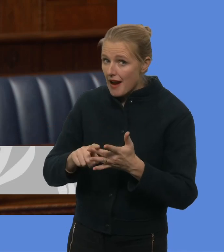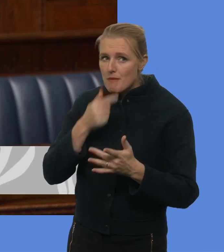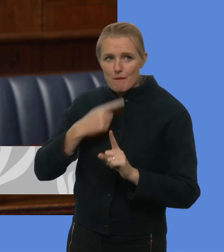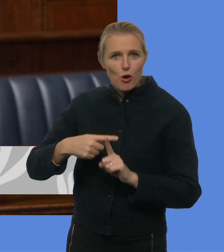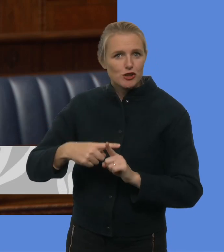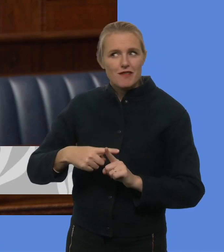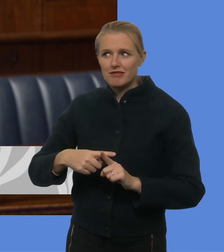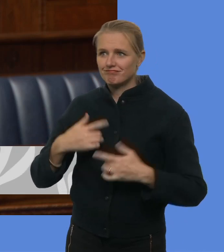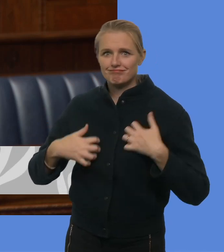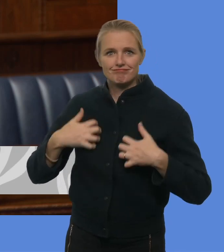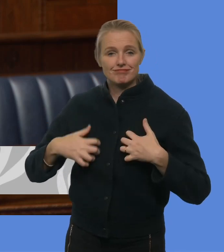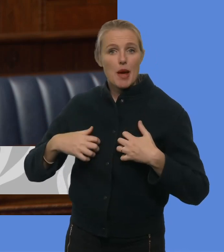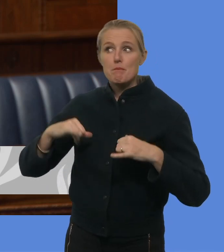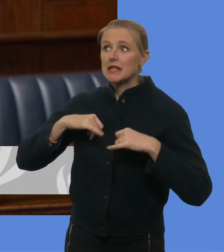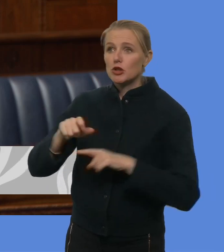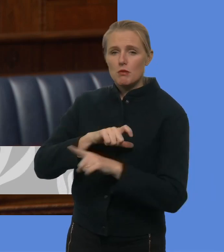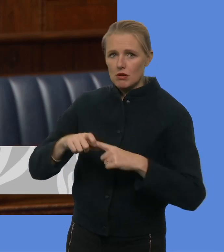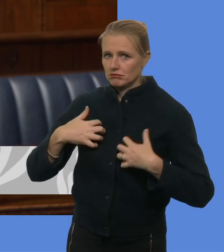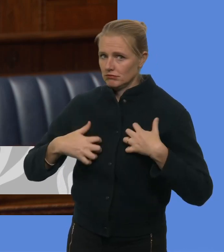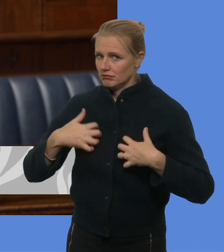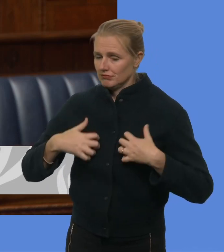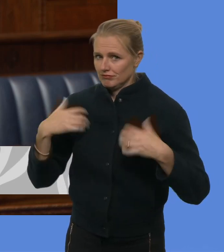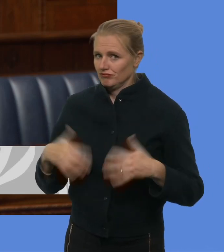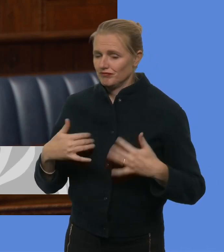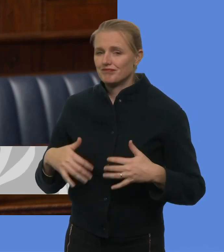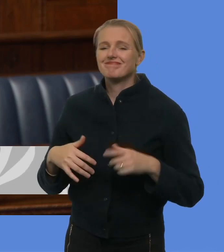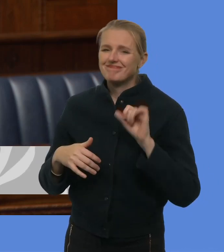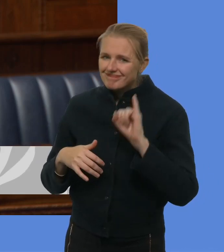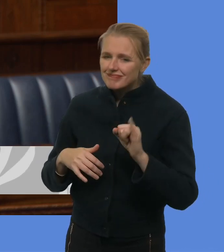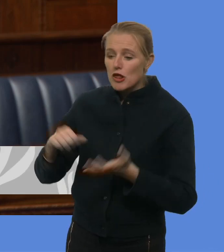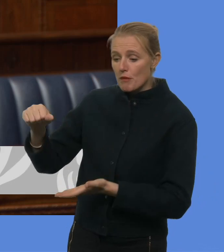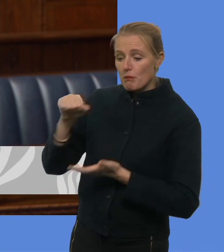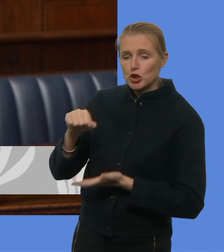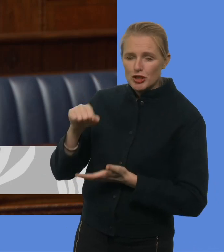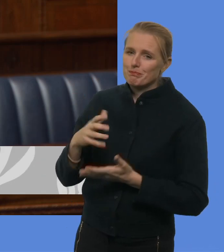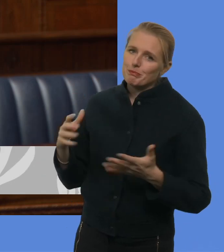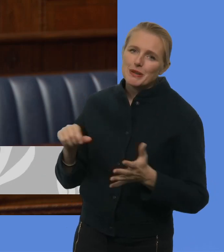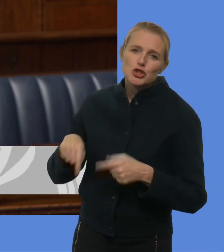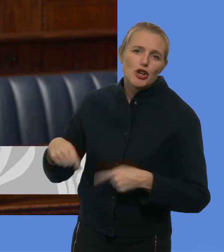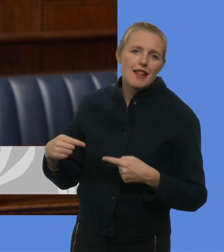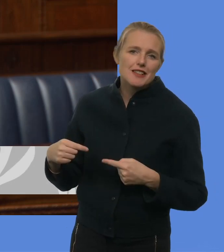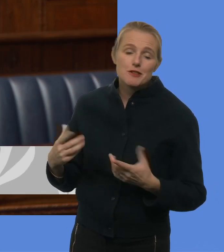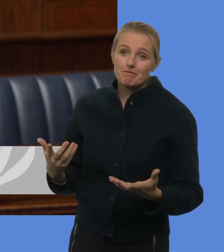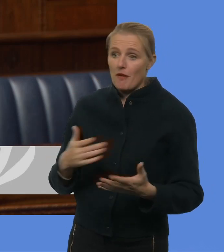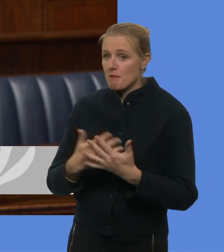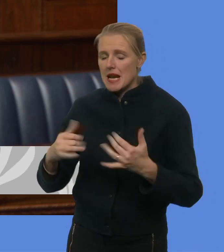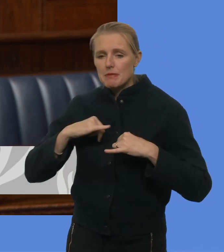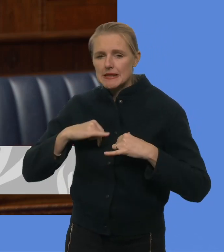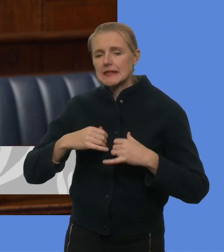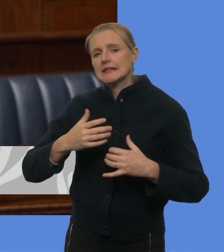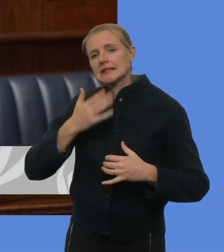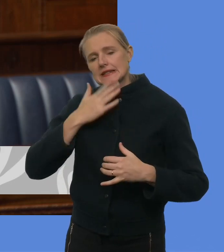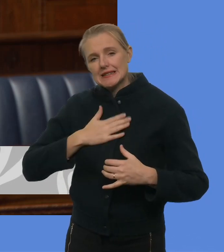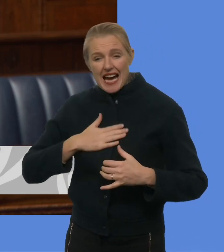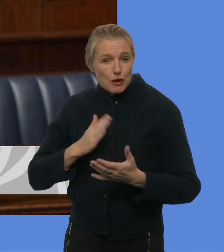and the business community. The budget was very challenging for them. I'm sure that she, like me, picked that up from many of the businesses there. Concerns